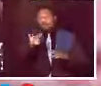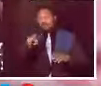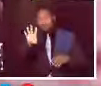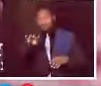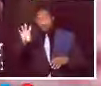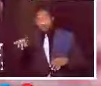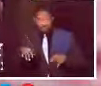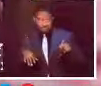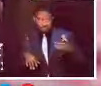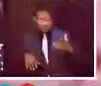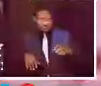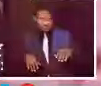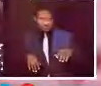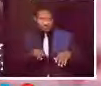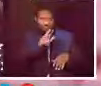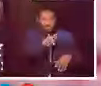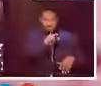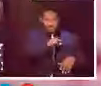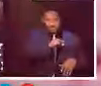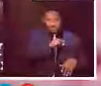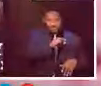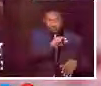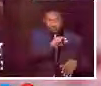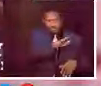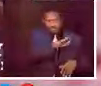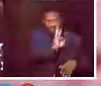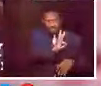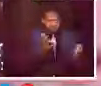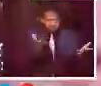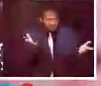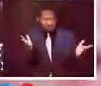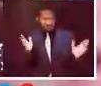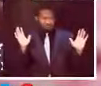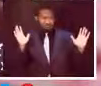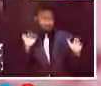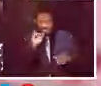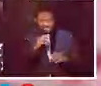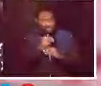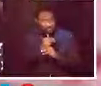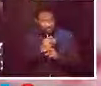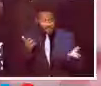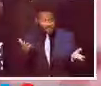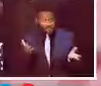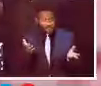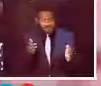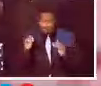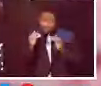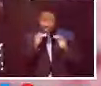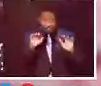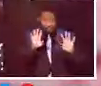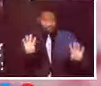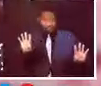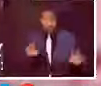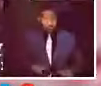4.44, and they were getting 3.56. So they said, hey, that is what it is. That's why we shared it equally.